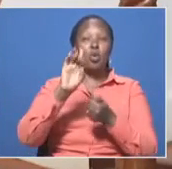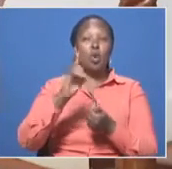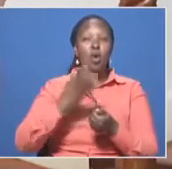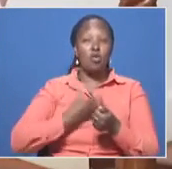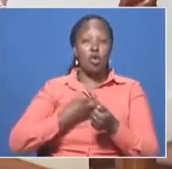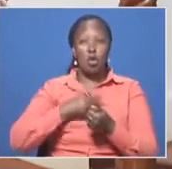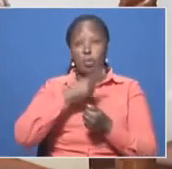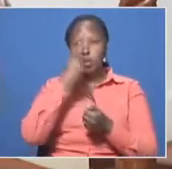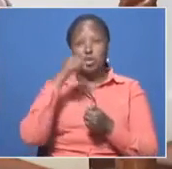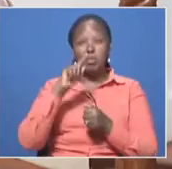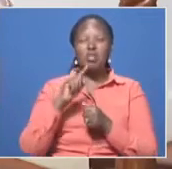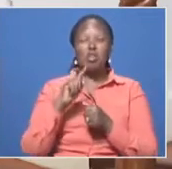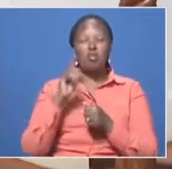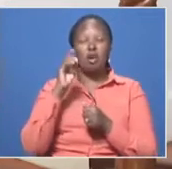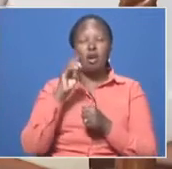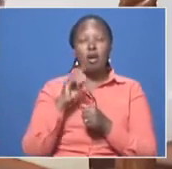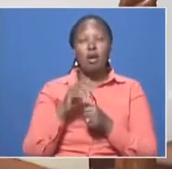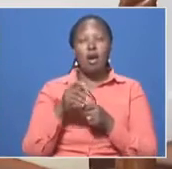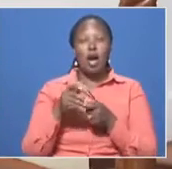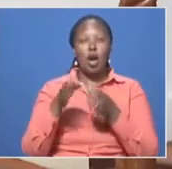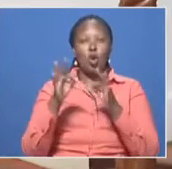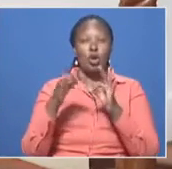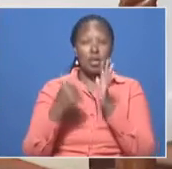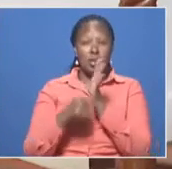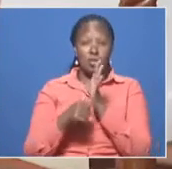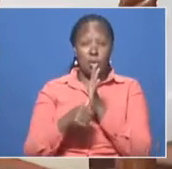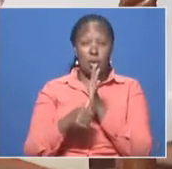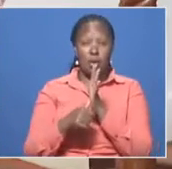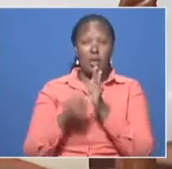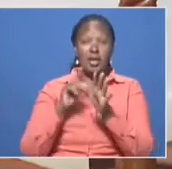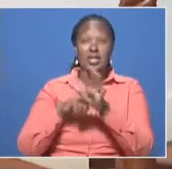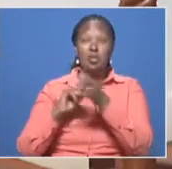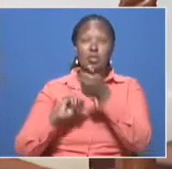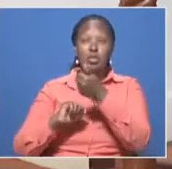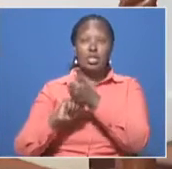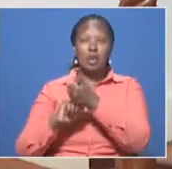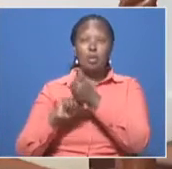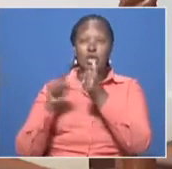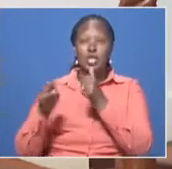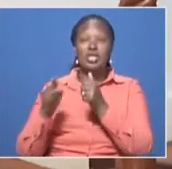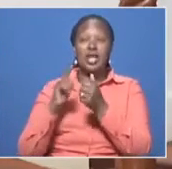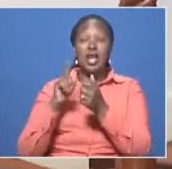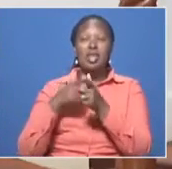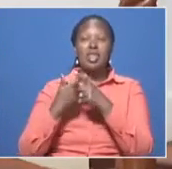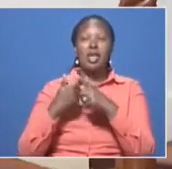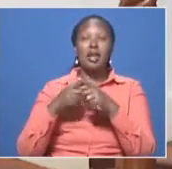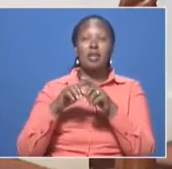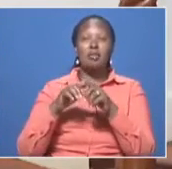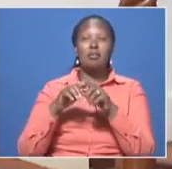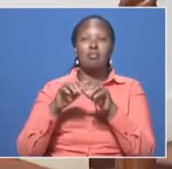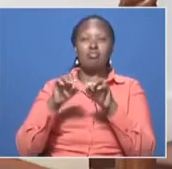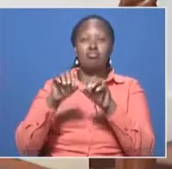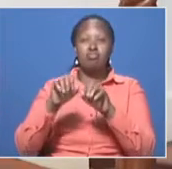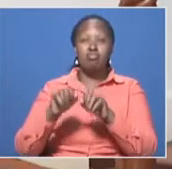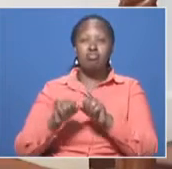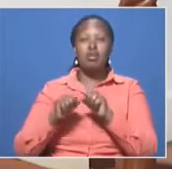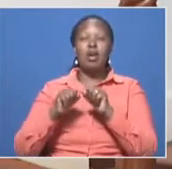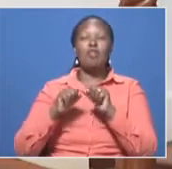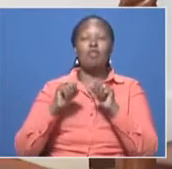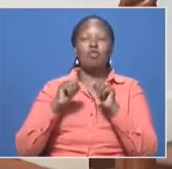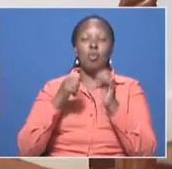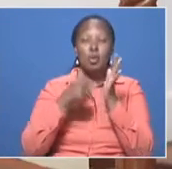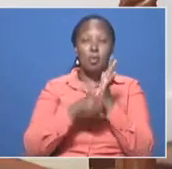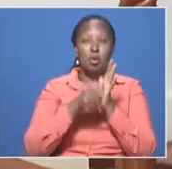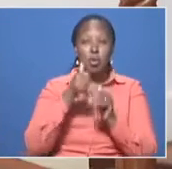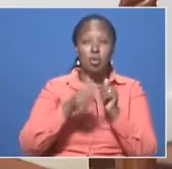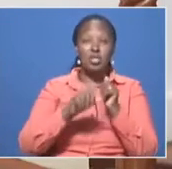of impropriety is that when you support this one, it takes away from the real critical issues